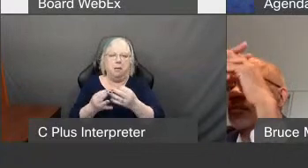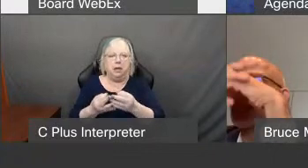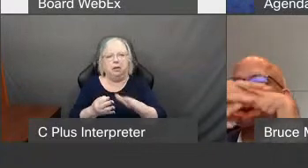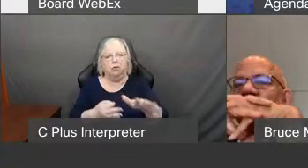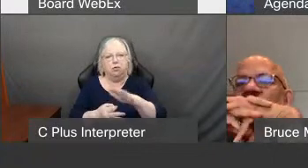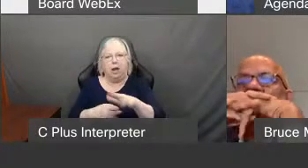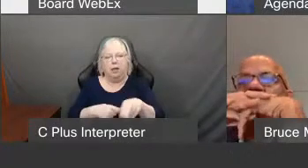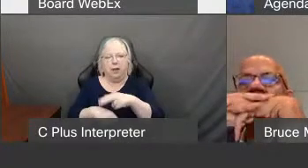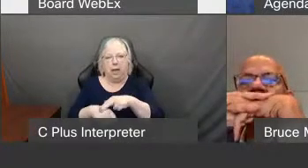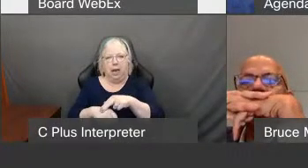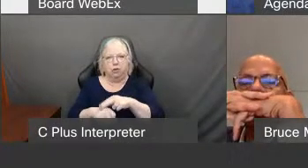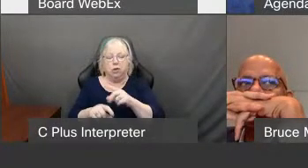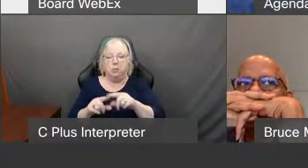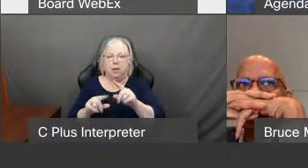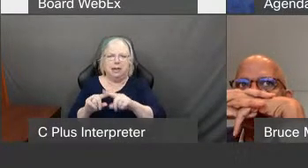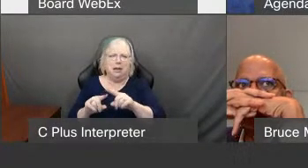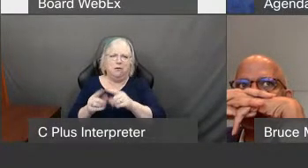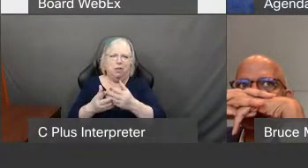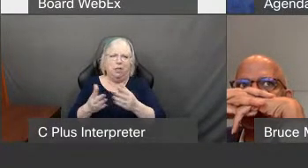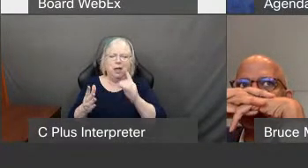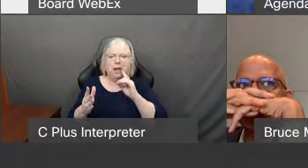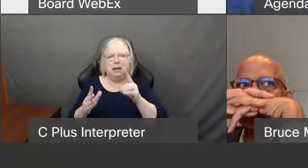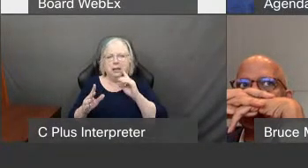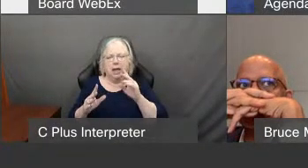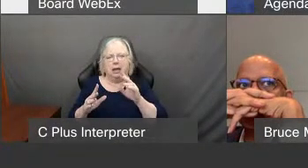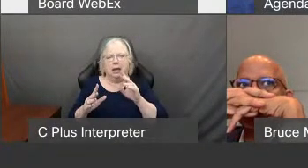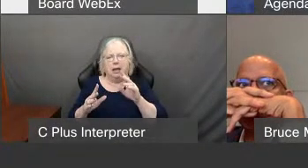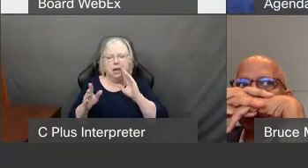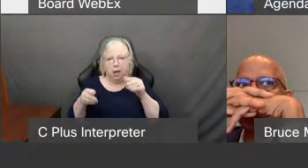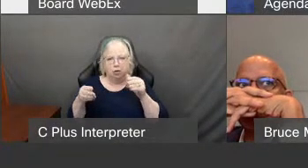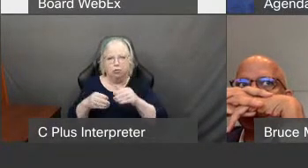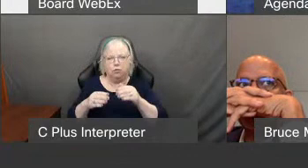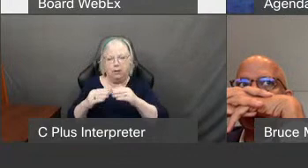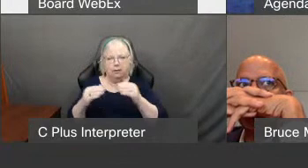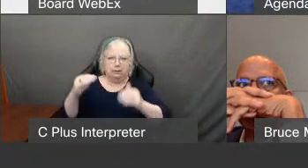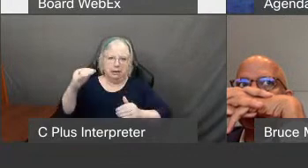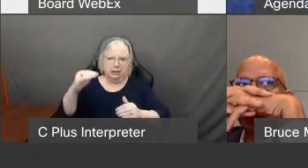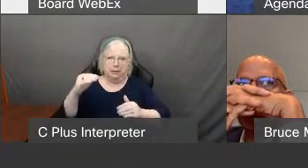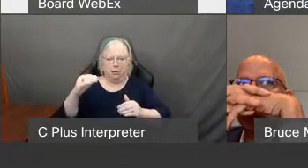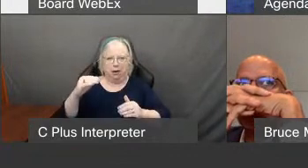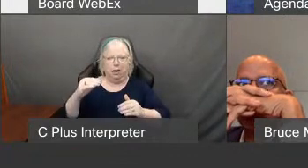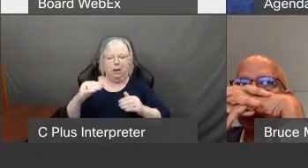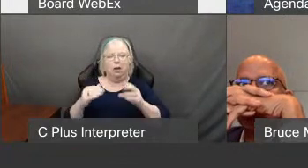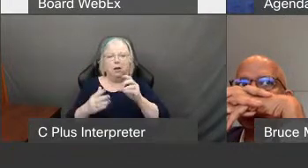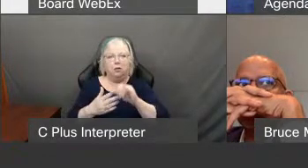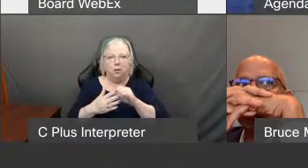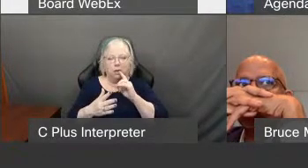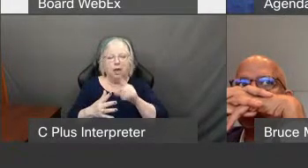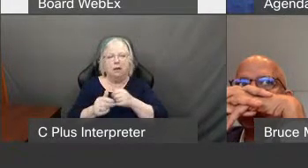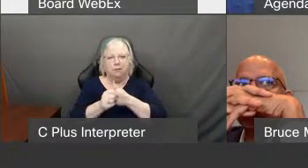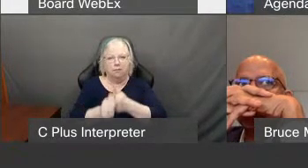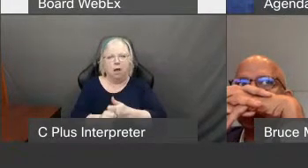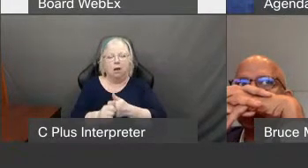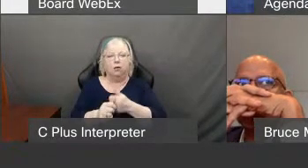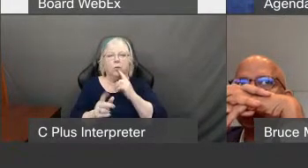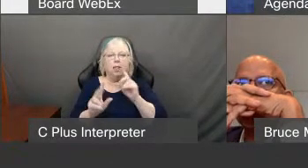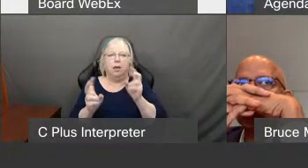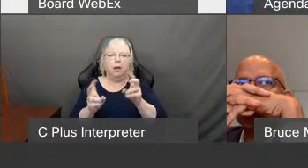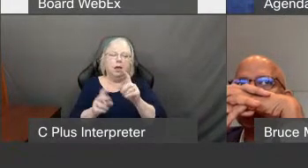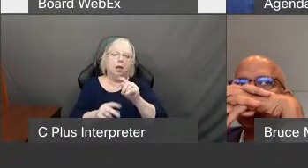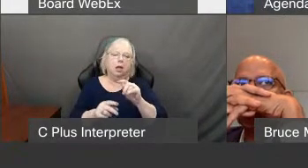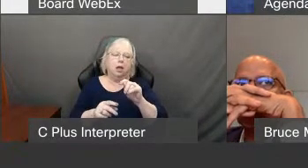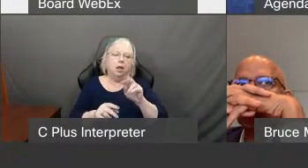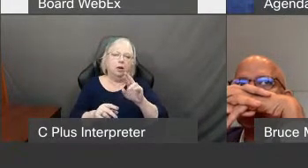different things that address disparities and disparate impact. And so that does fall in line with the targeted community development